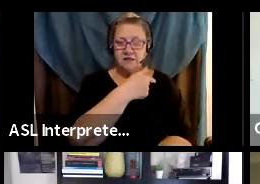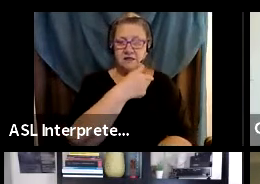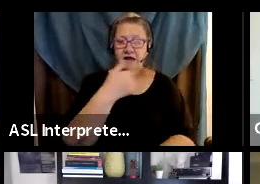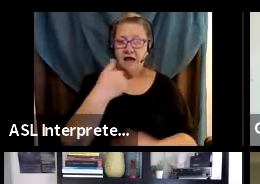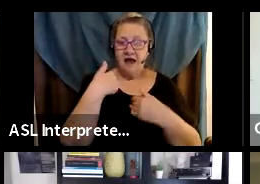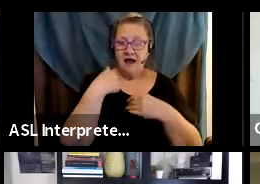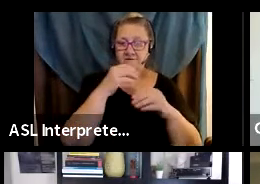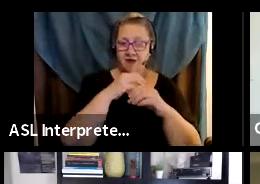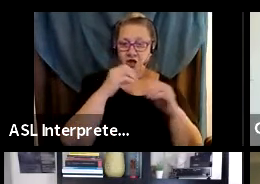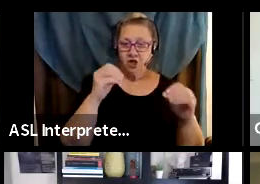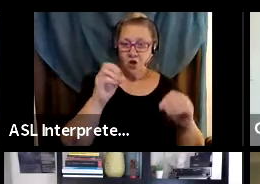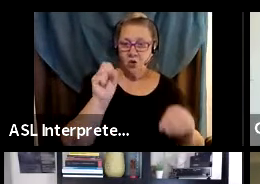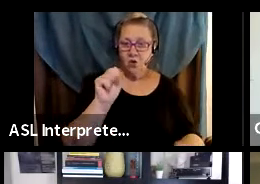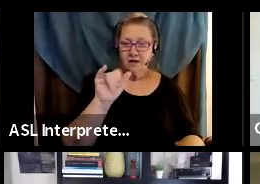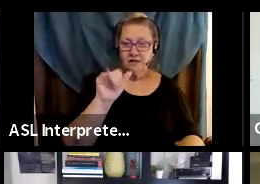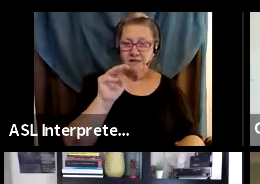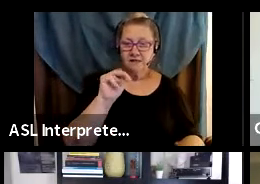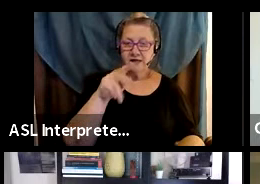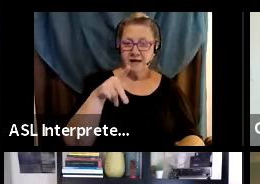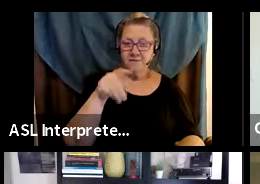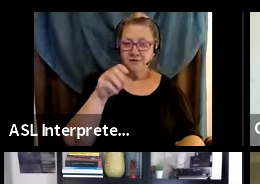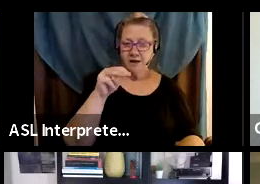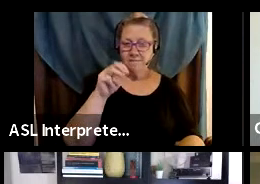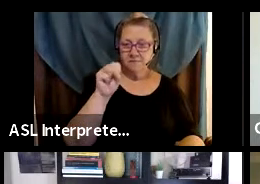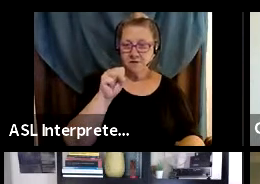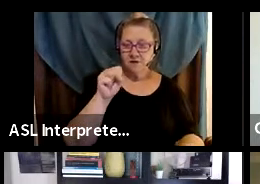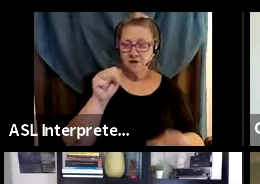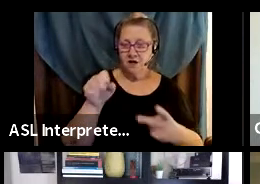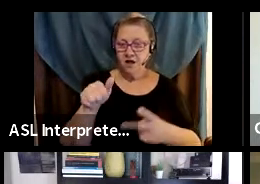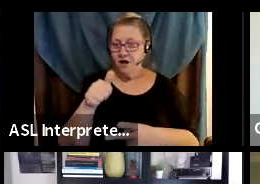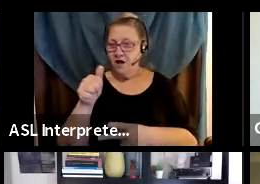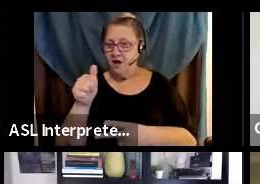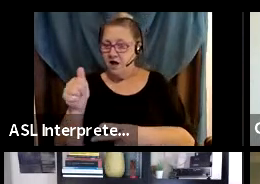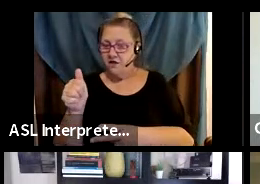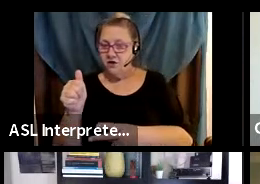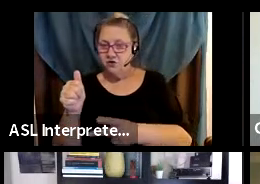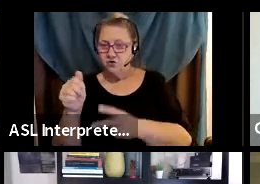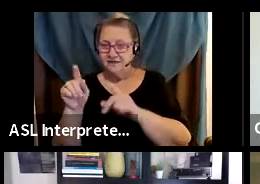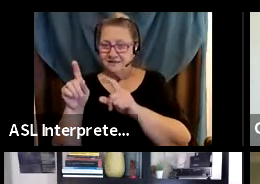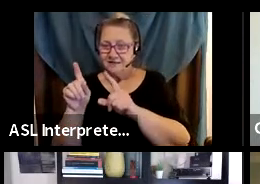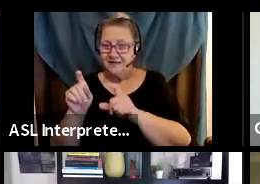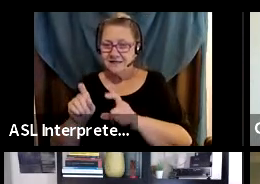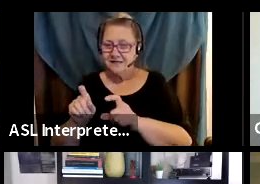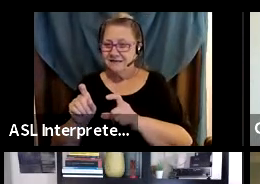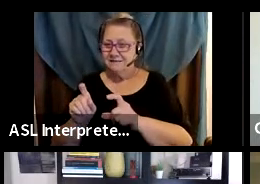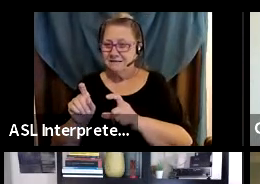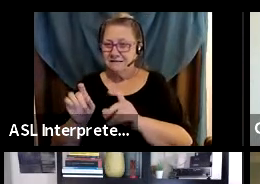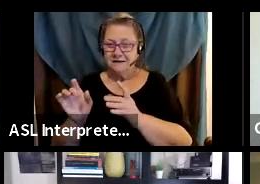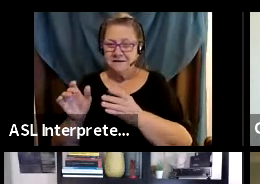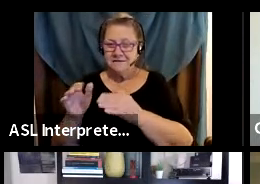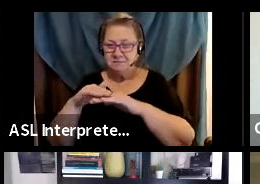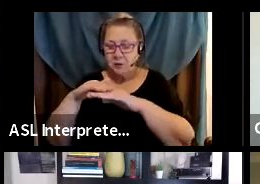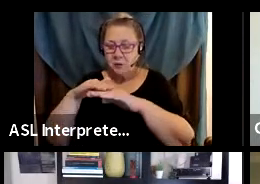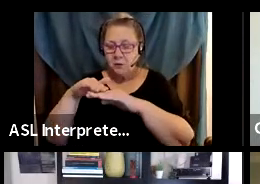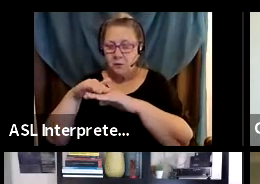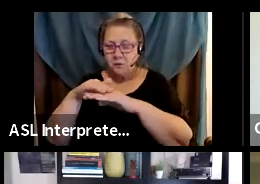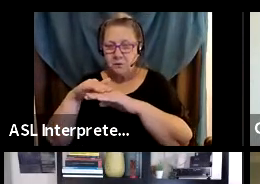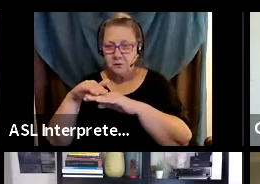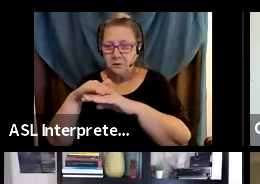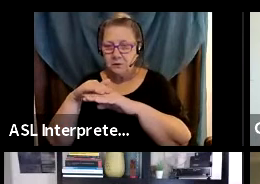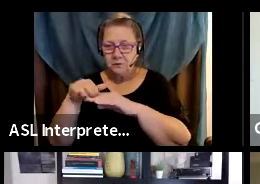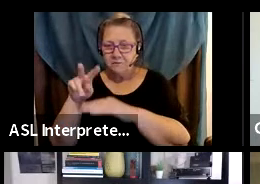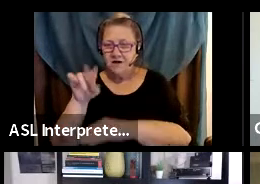or very mildly infected. And actually some of those that are still getting tested have what we call looking at very low levels of